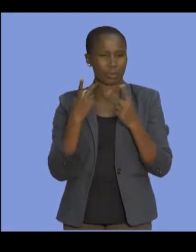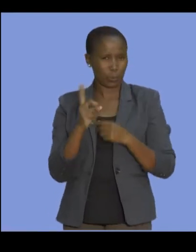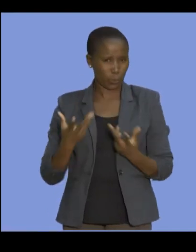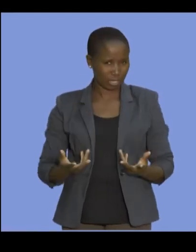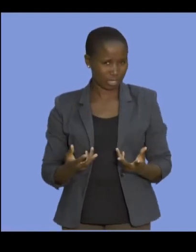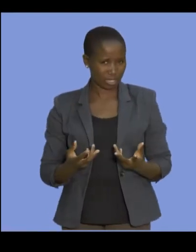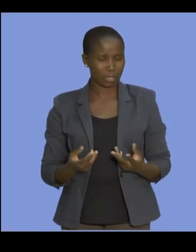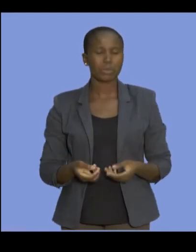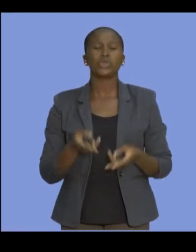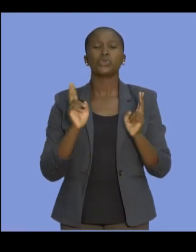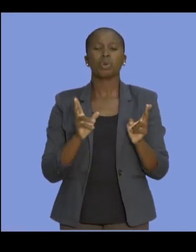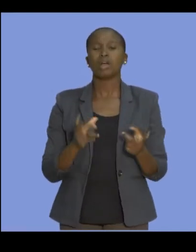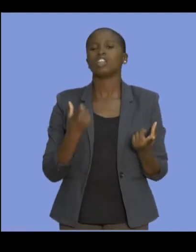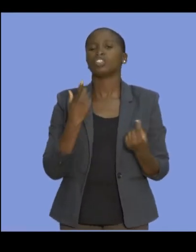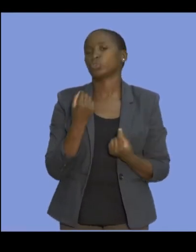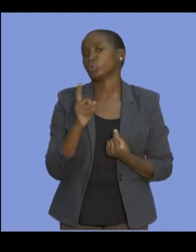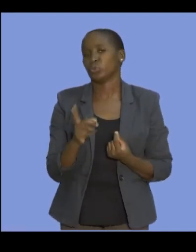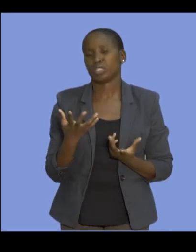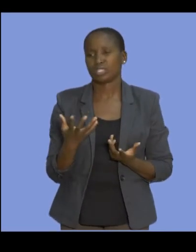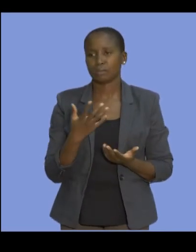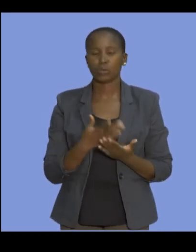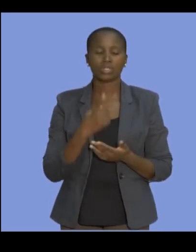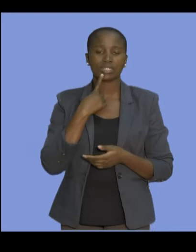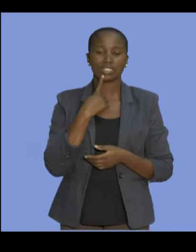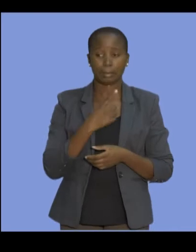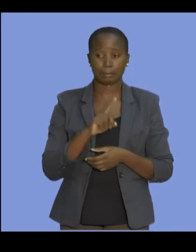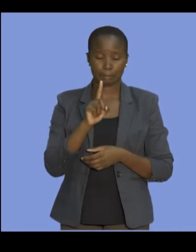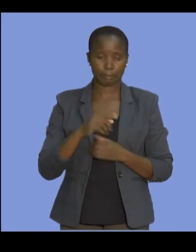going to do? We're going to say